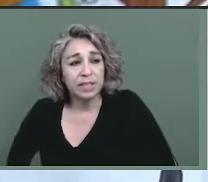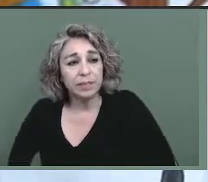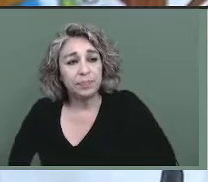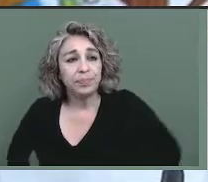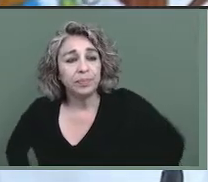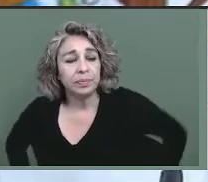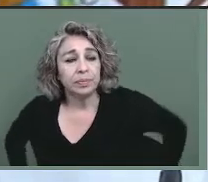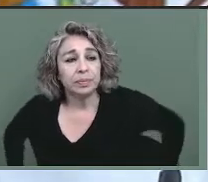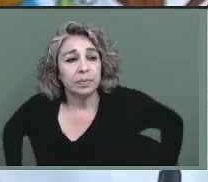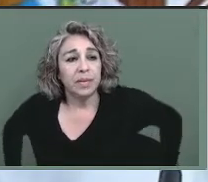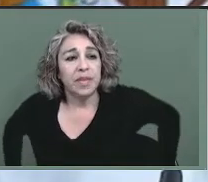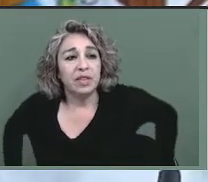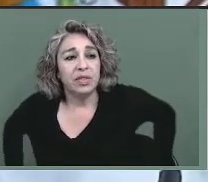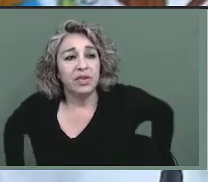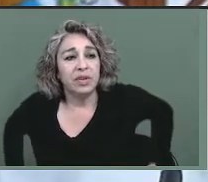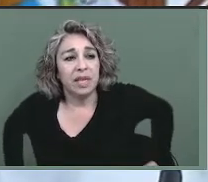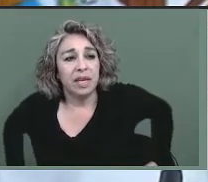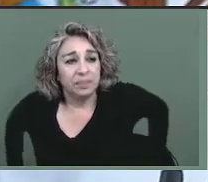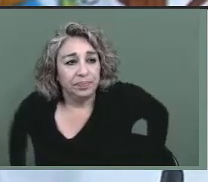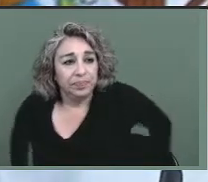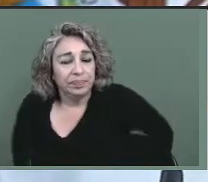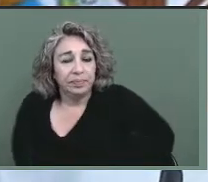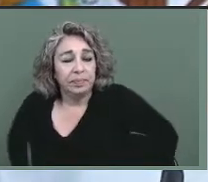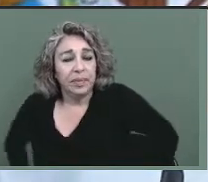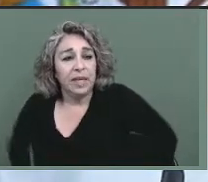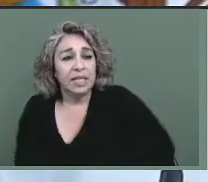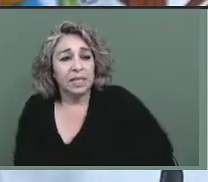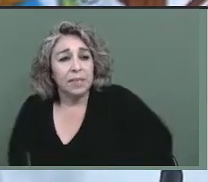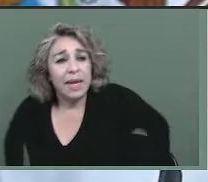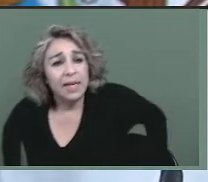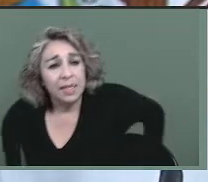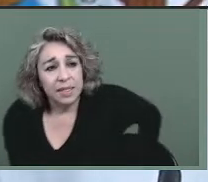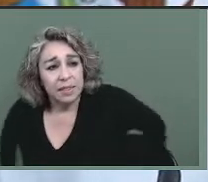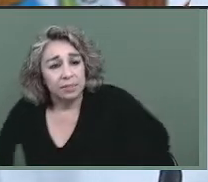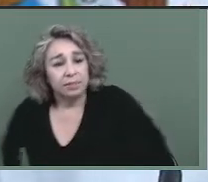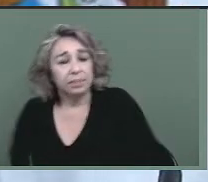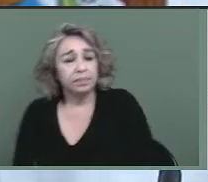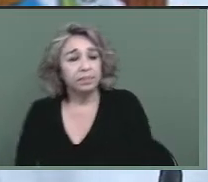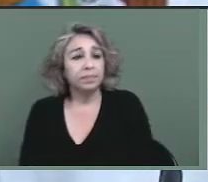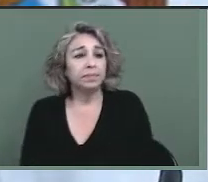nurses. And the third thing is the maintenance,